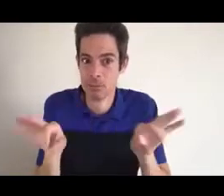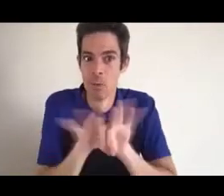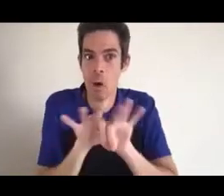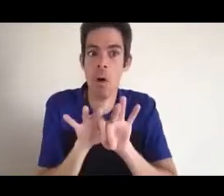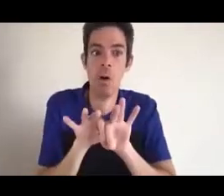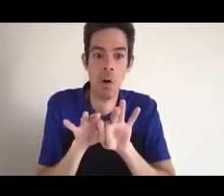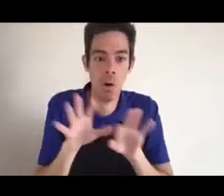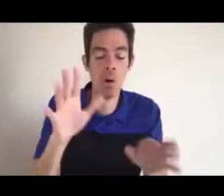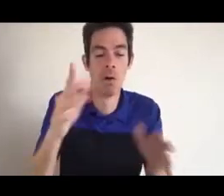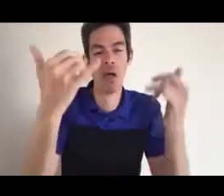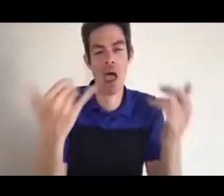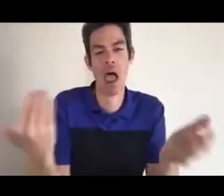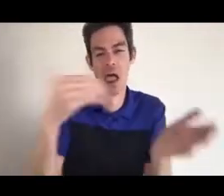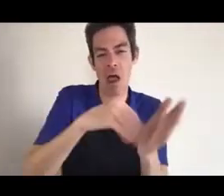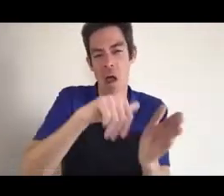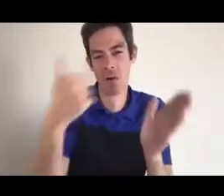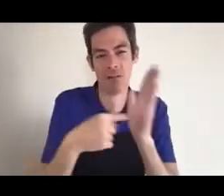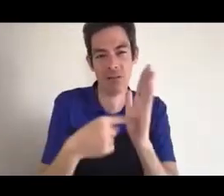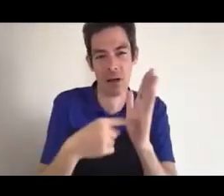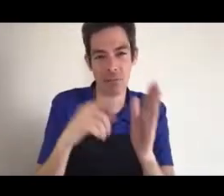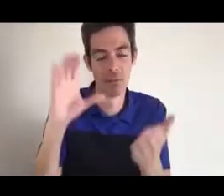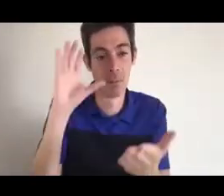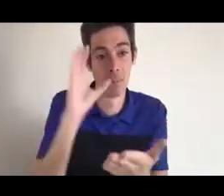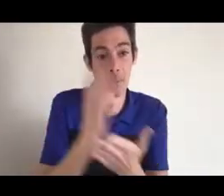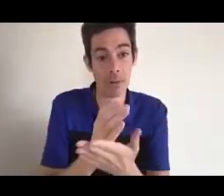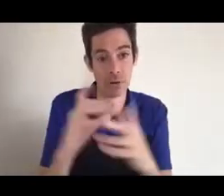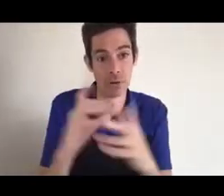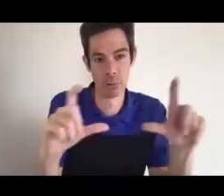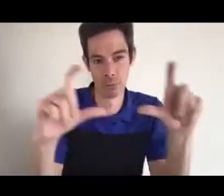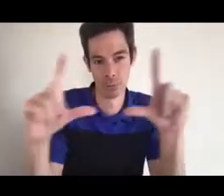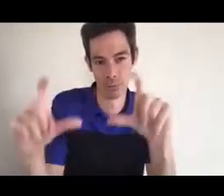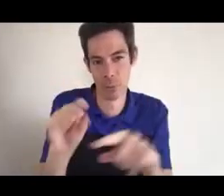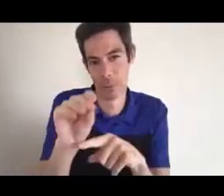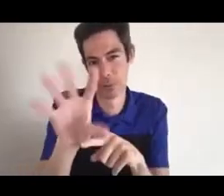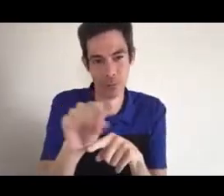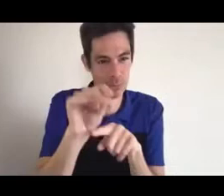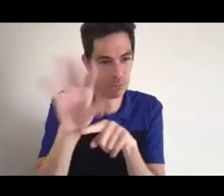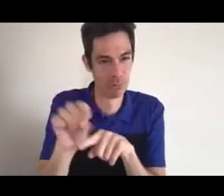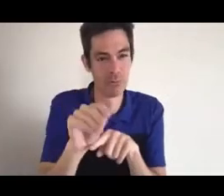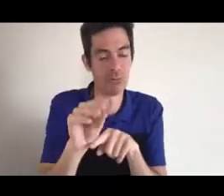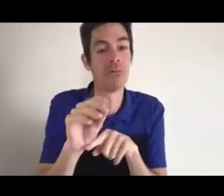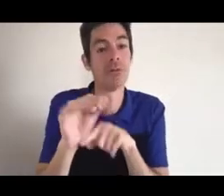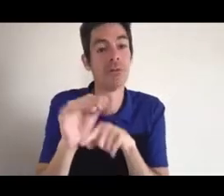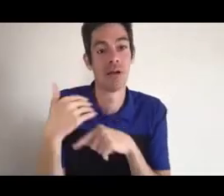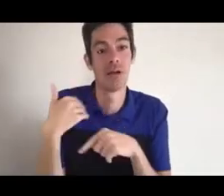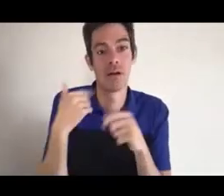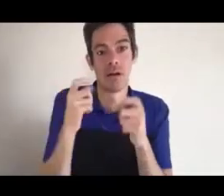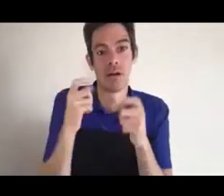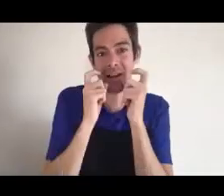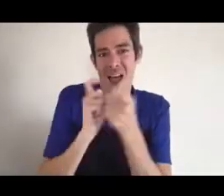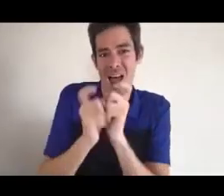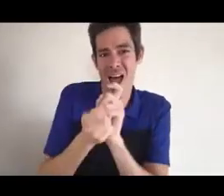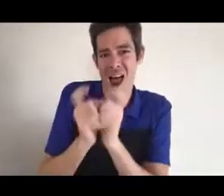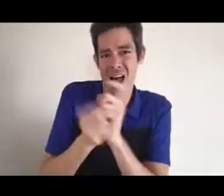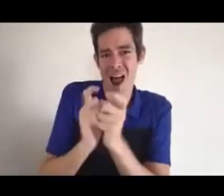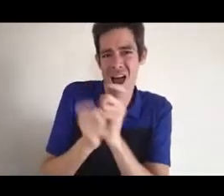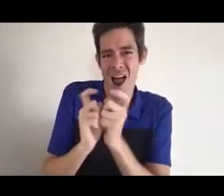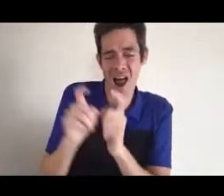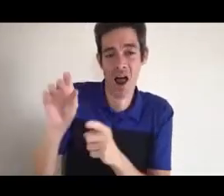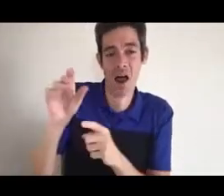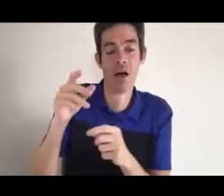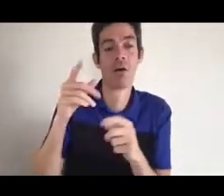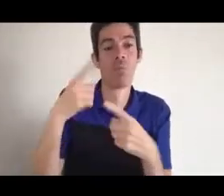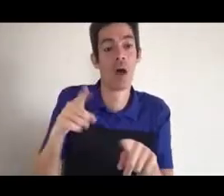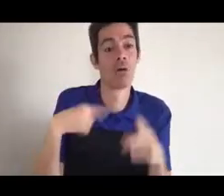have different meaning dependent on what your mouth is doing. So let me give you a different example with taking pictures. I